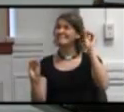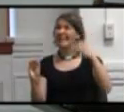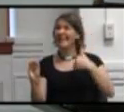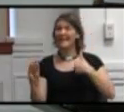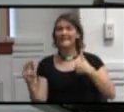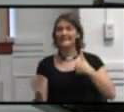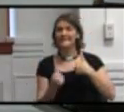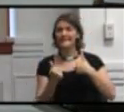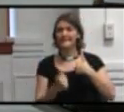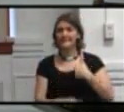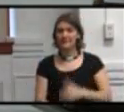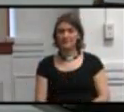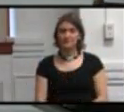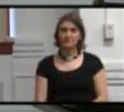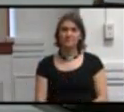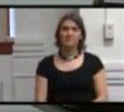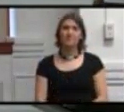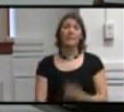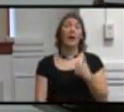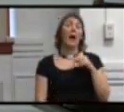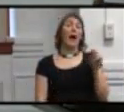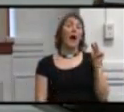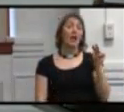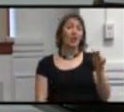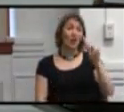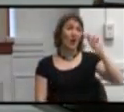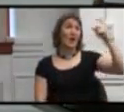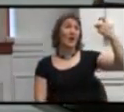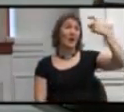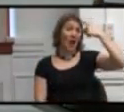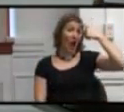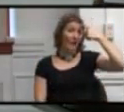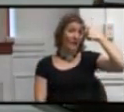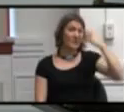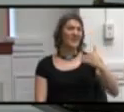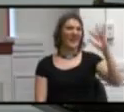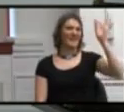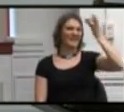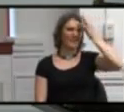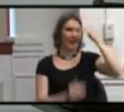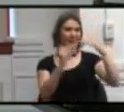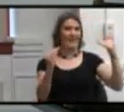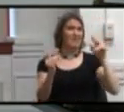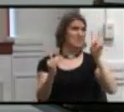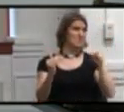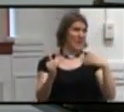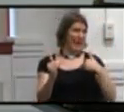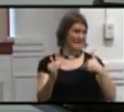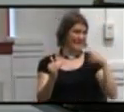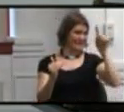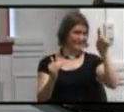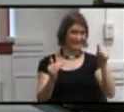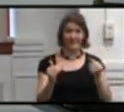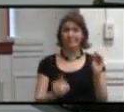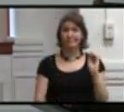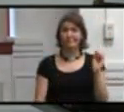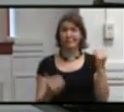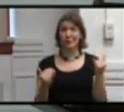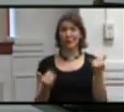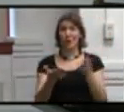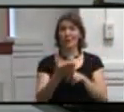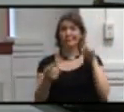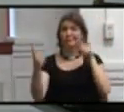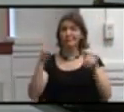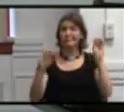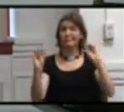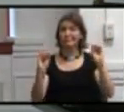list. We also went on the government site, the federal government site, and there weren't any current